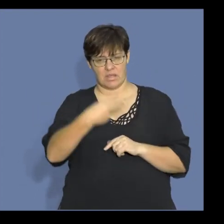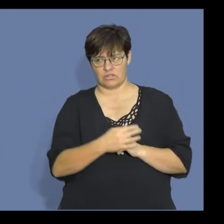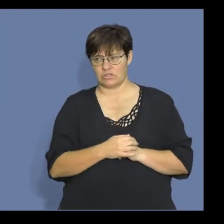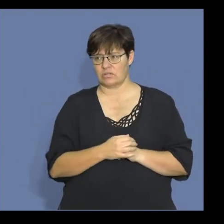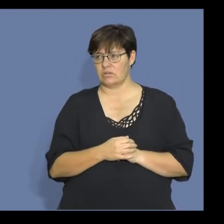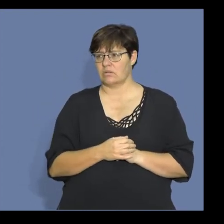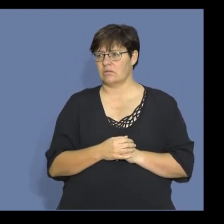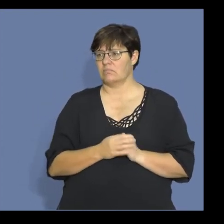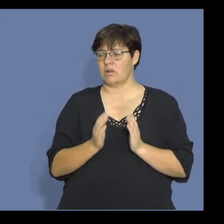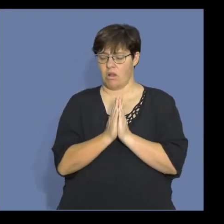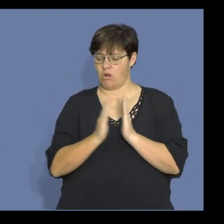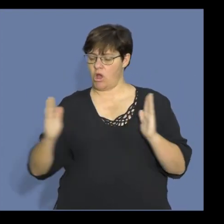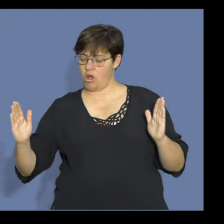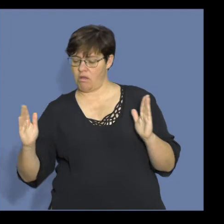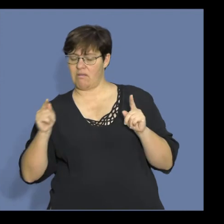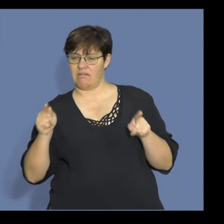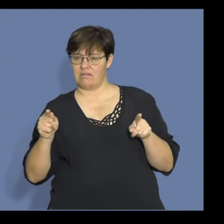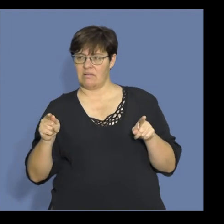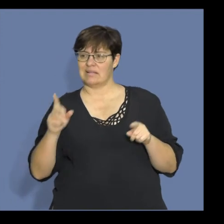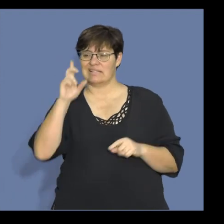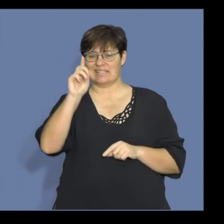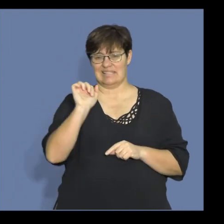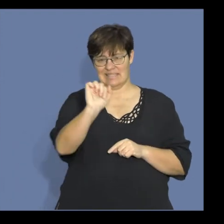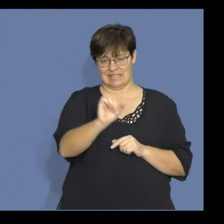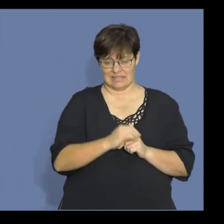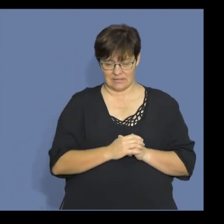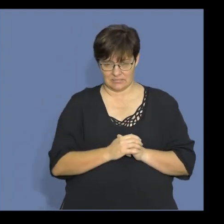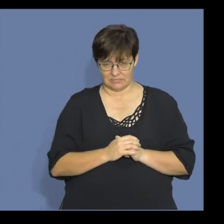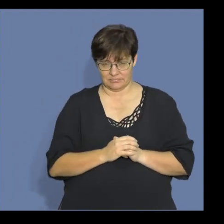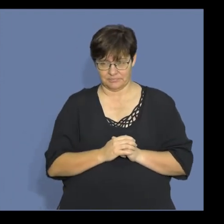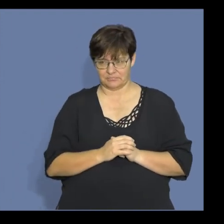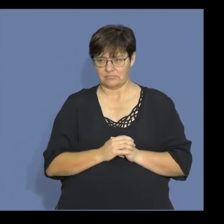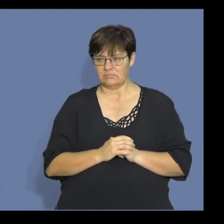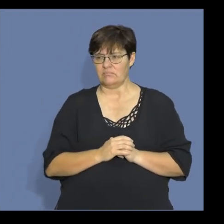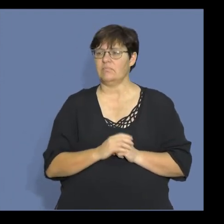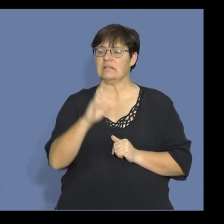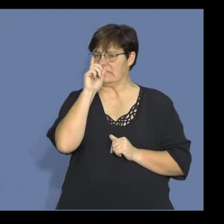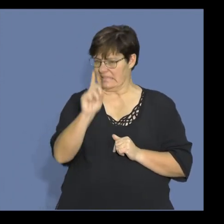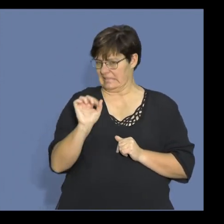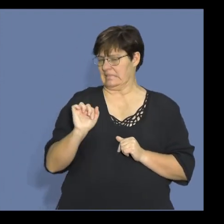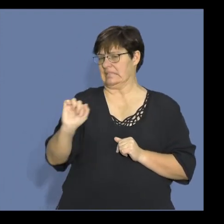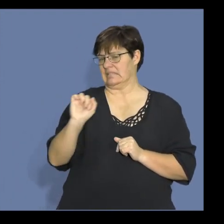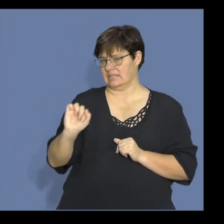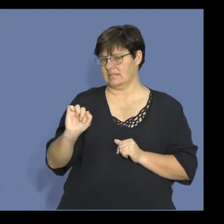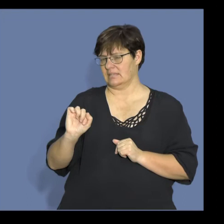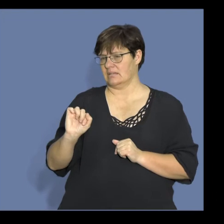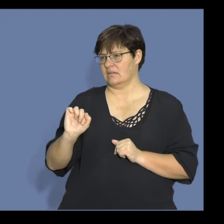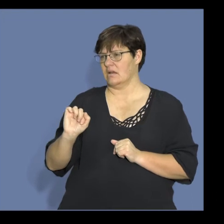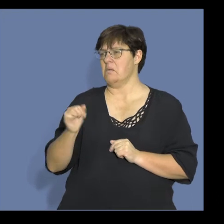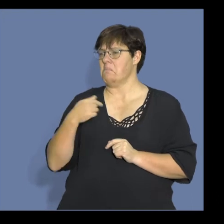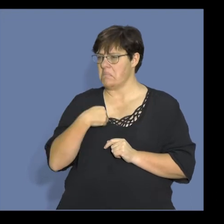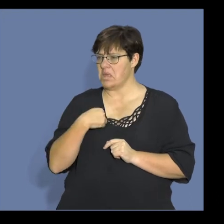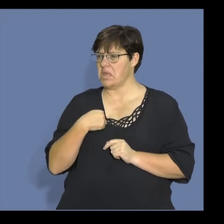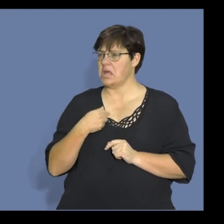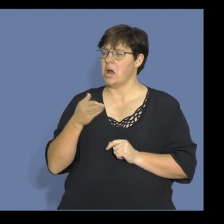is certainly the longest on this graph would be D. So the species D will tend